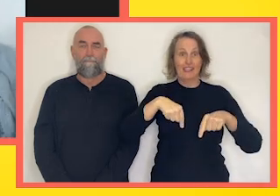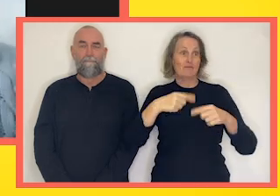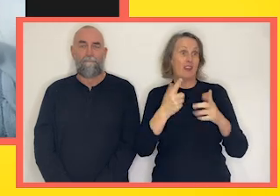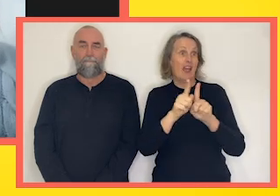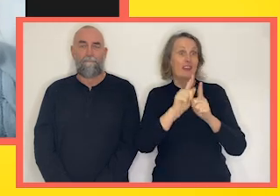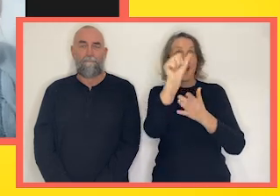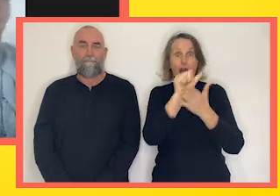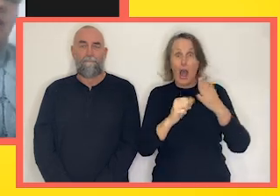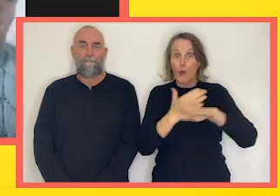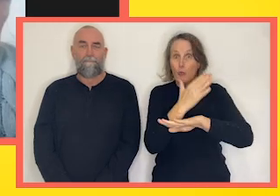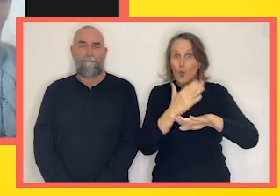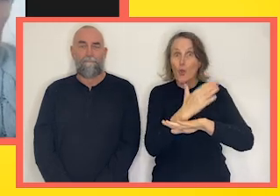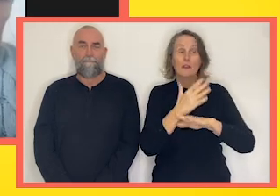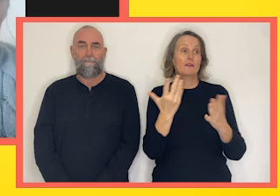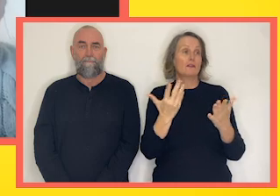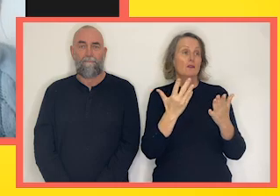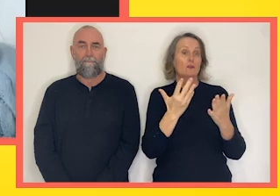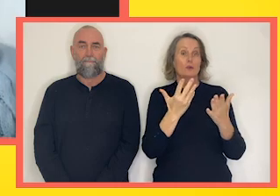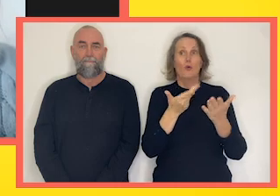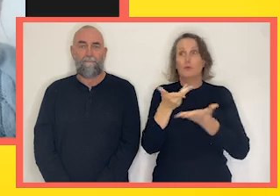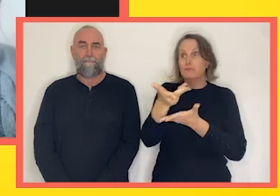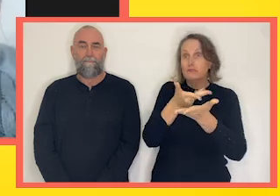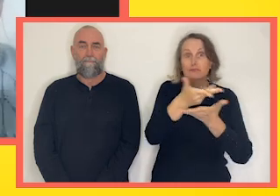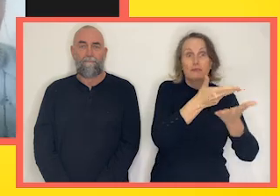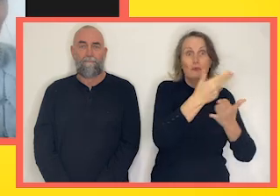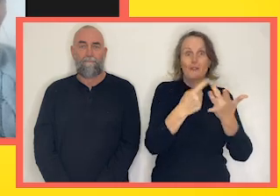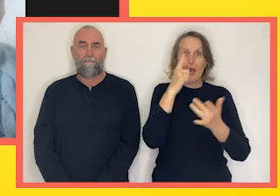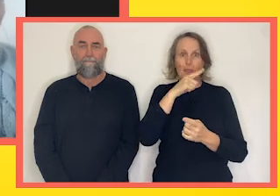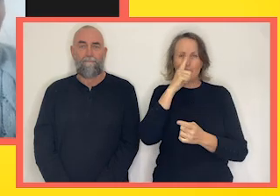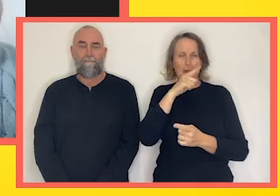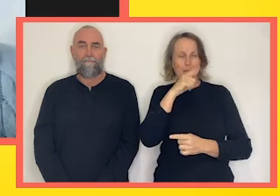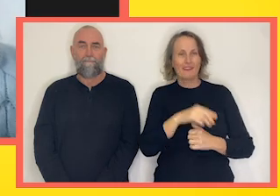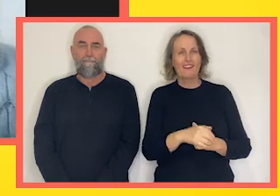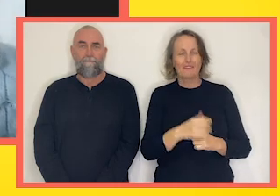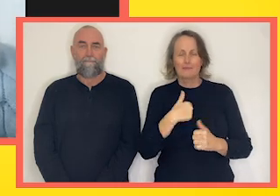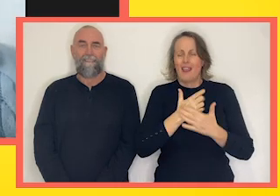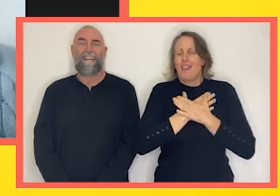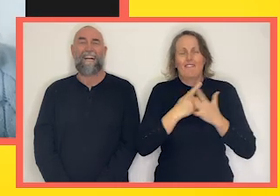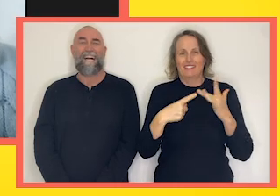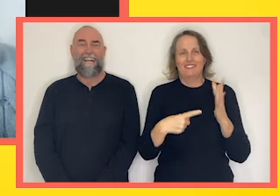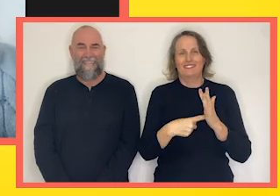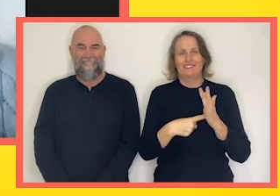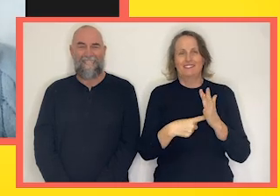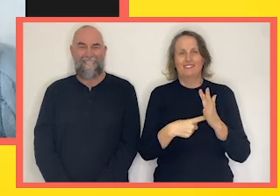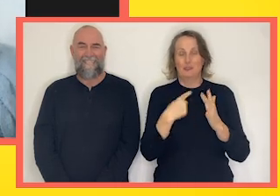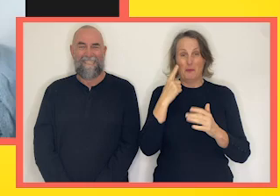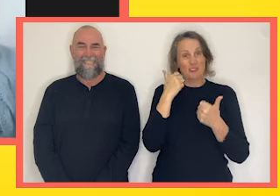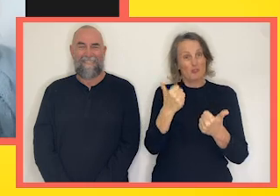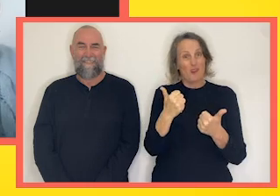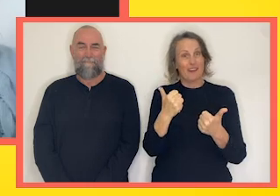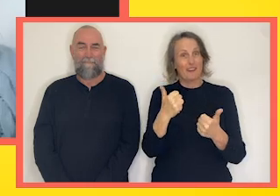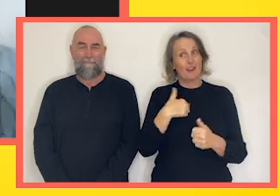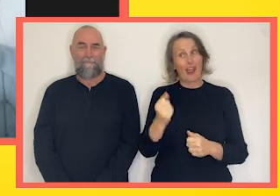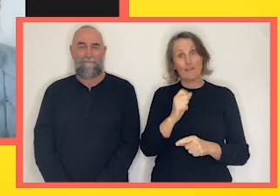like the artwork, trying to lock guests in, 100% want you. But yeah, no, it's really great. And I've